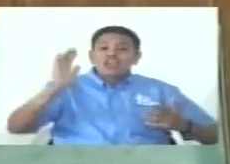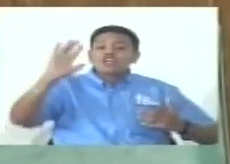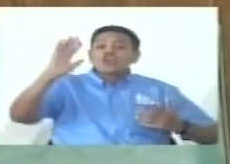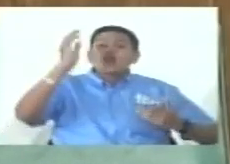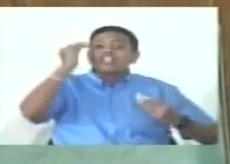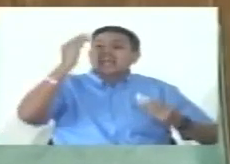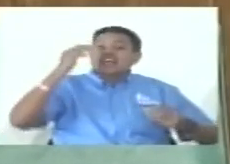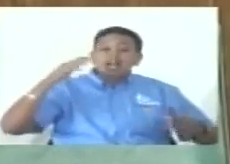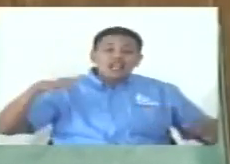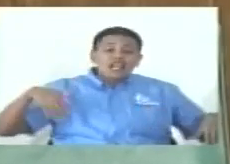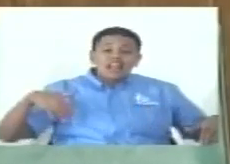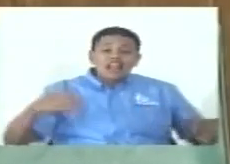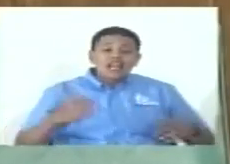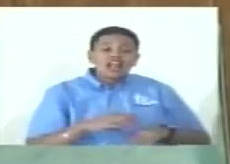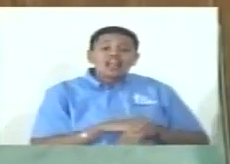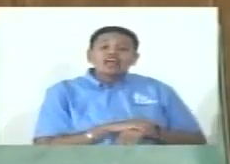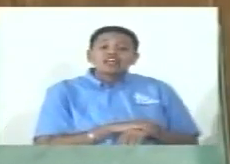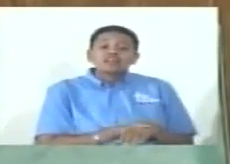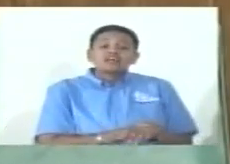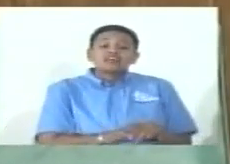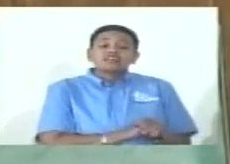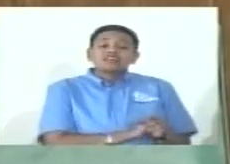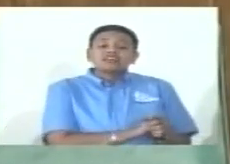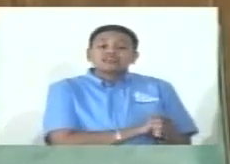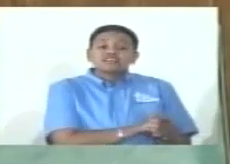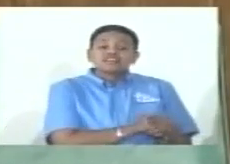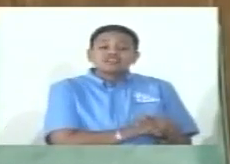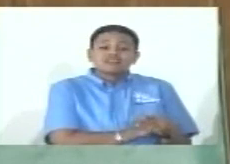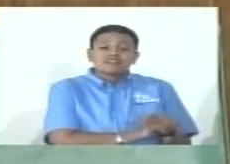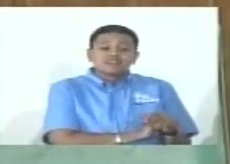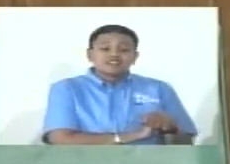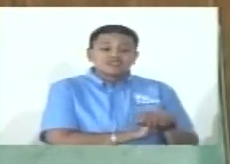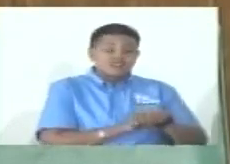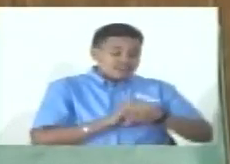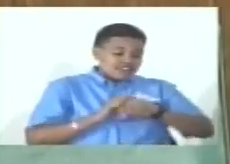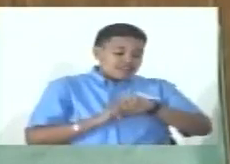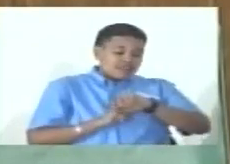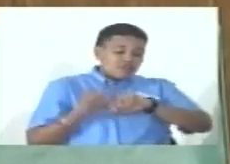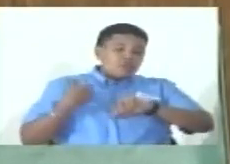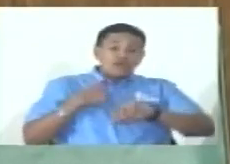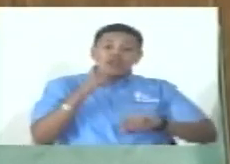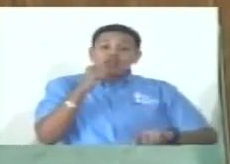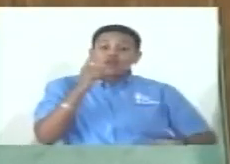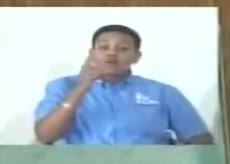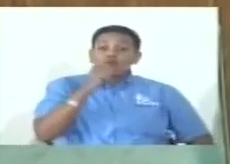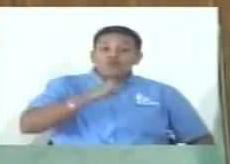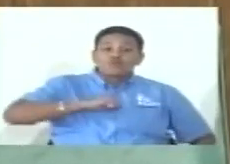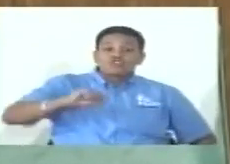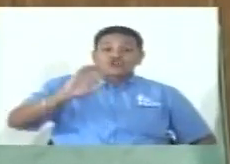data. We weren't the ones who rejected your data.